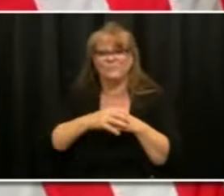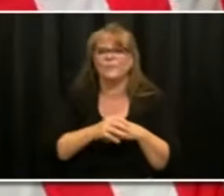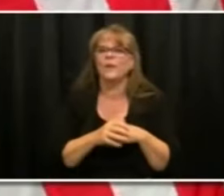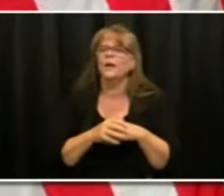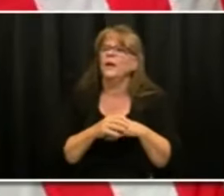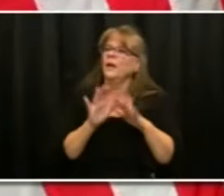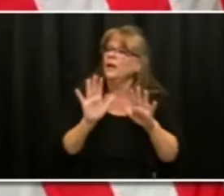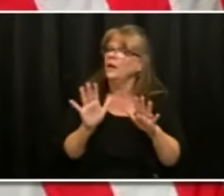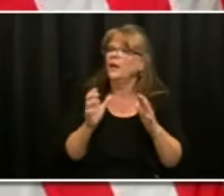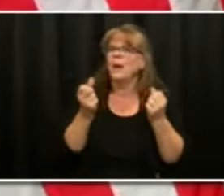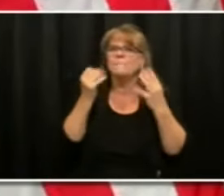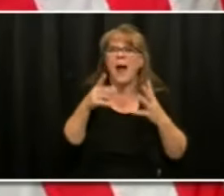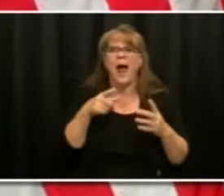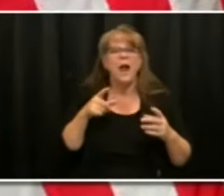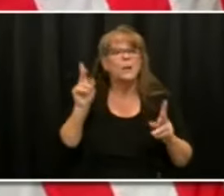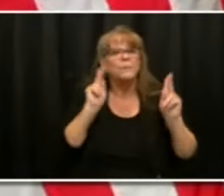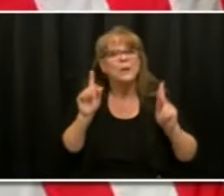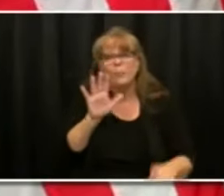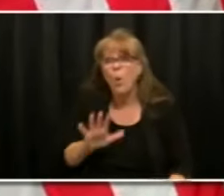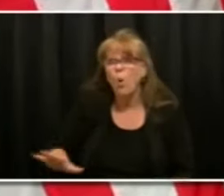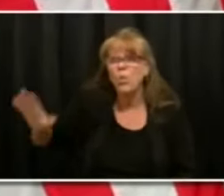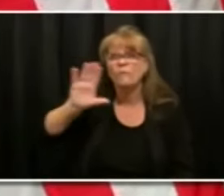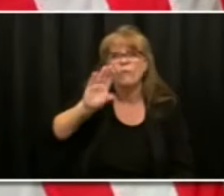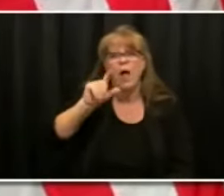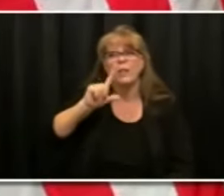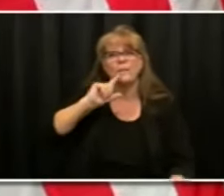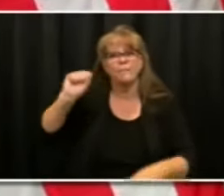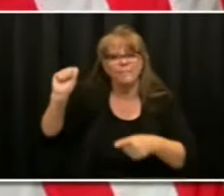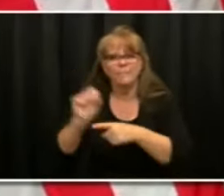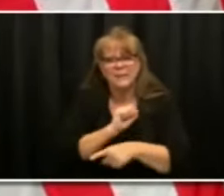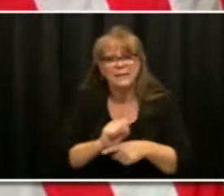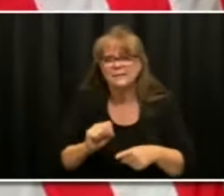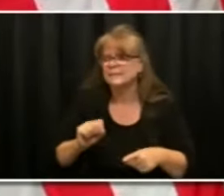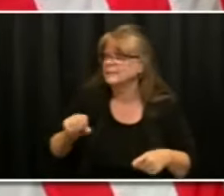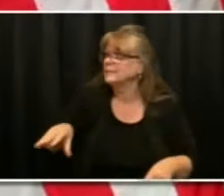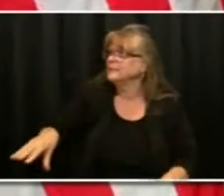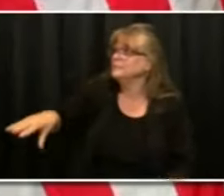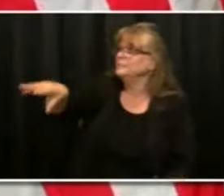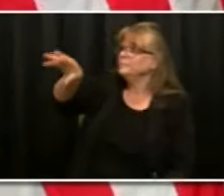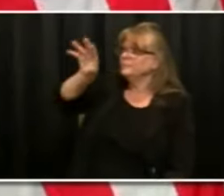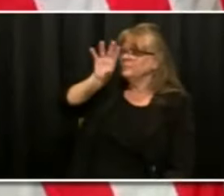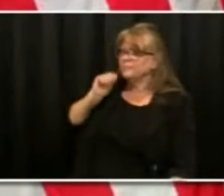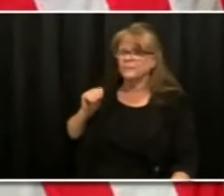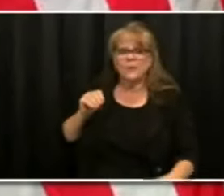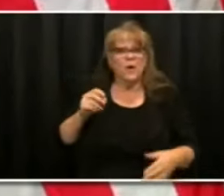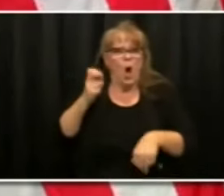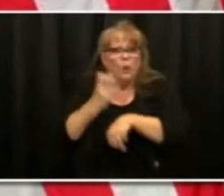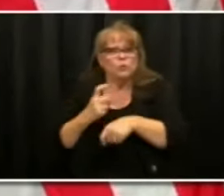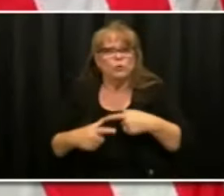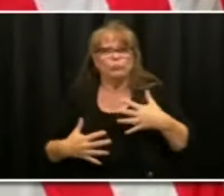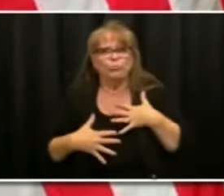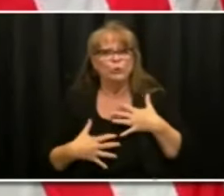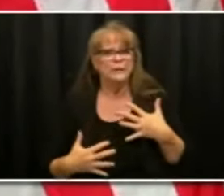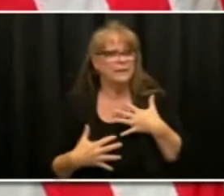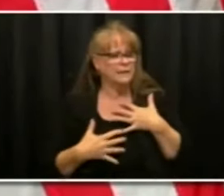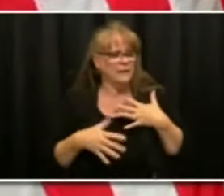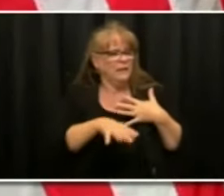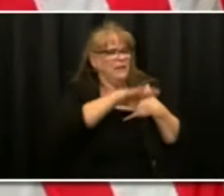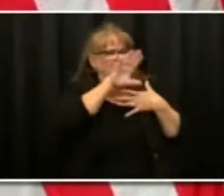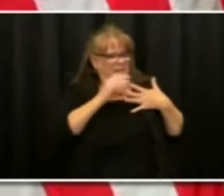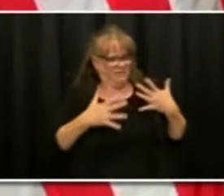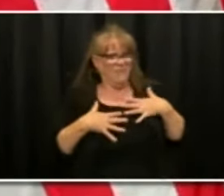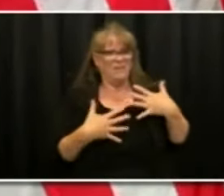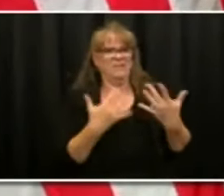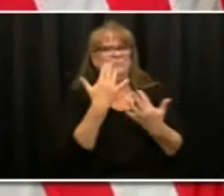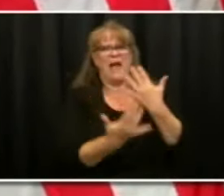be respiratory symptoms related to the poor air quality. And if you have a cough, sore throat, difficulty breathing, get